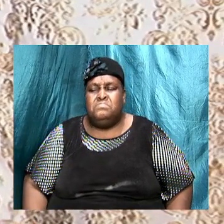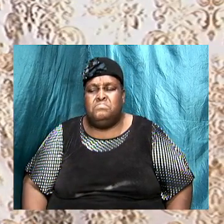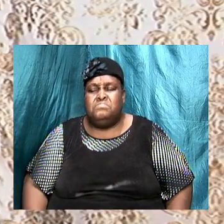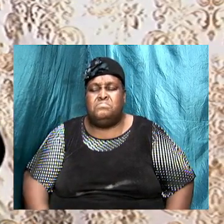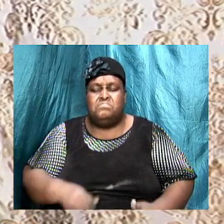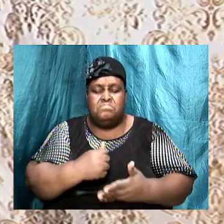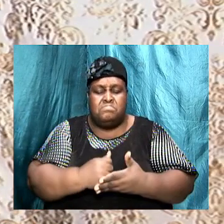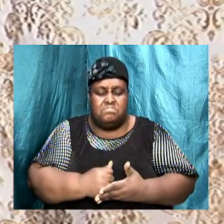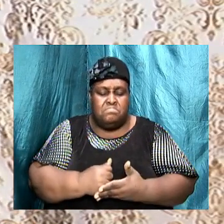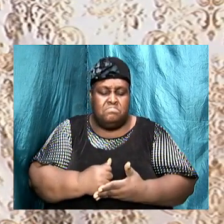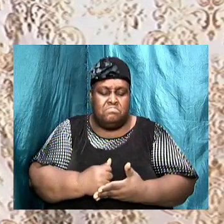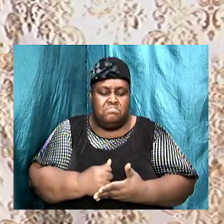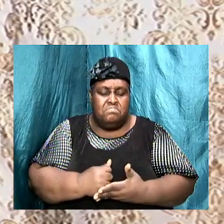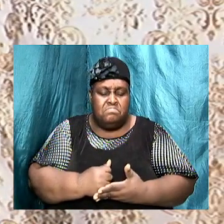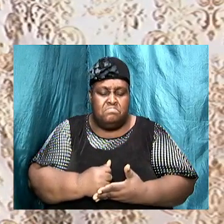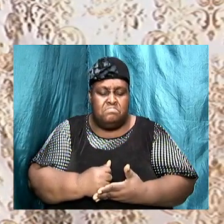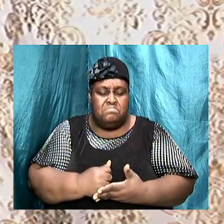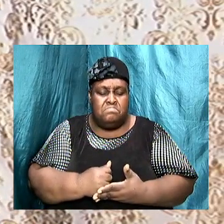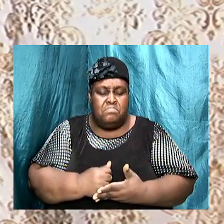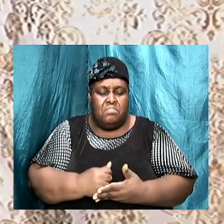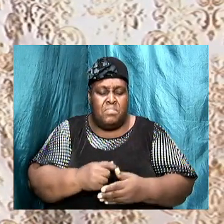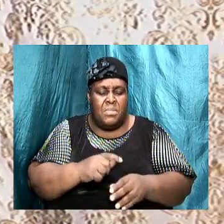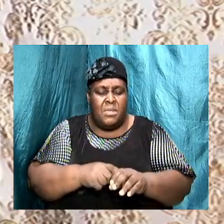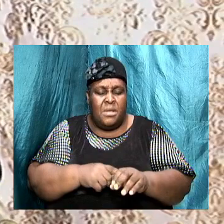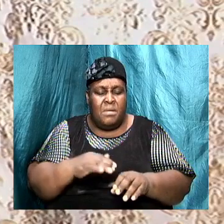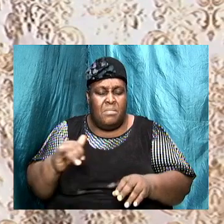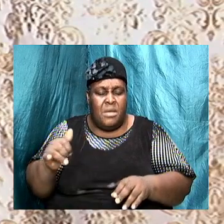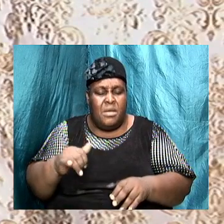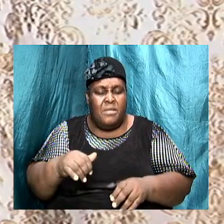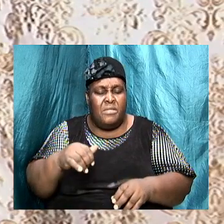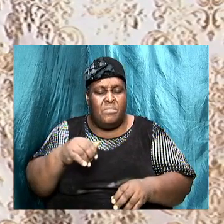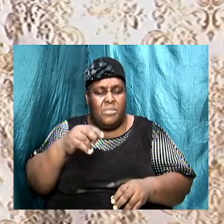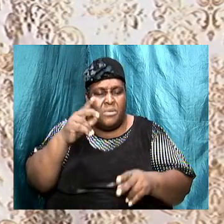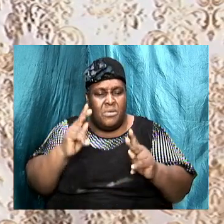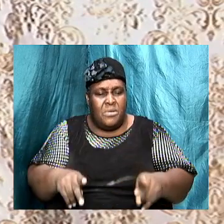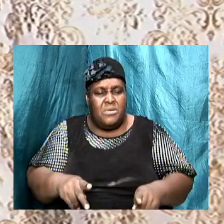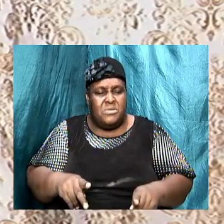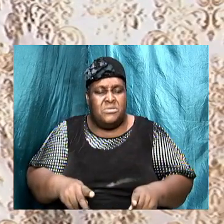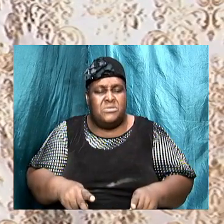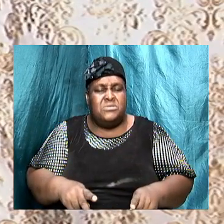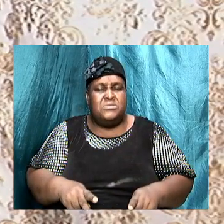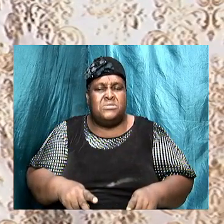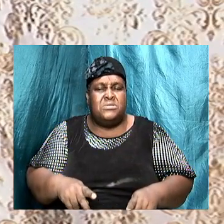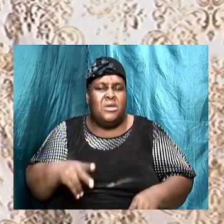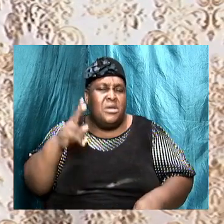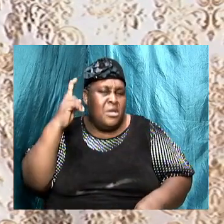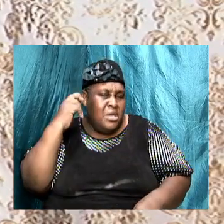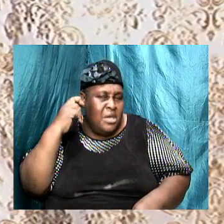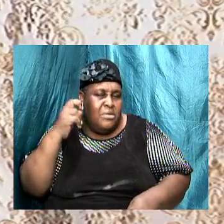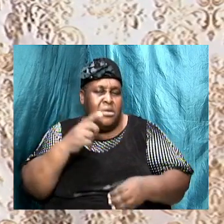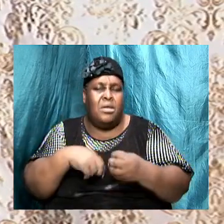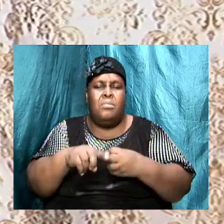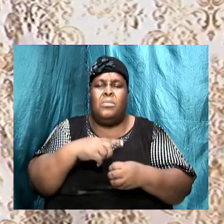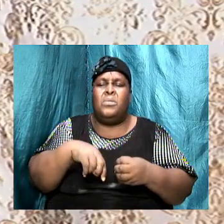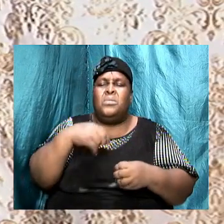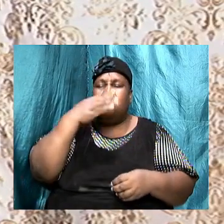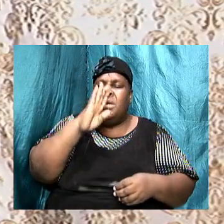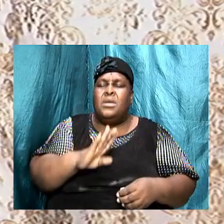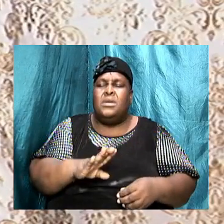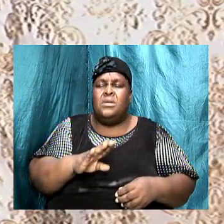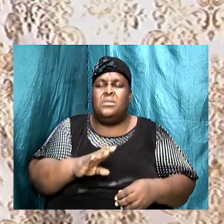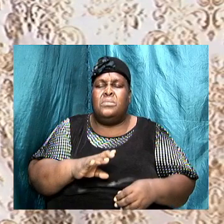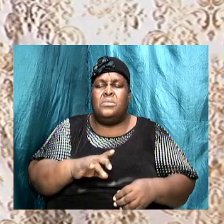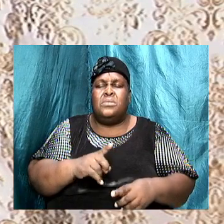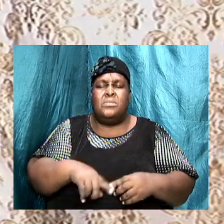Amen, somebody. It starts by that person, that individual, hearing about God. And then when we look at Romans